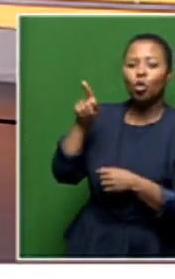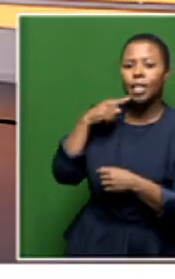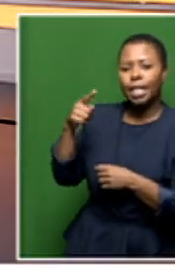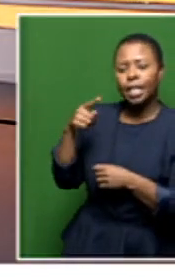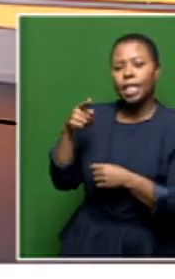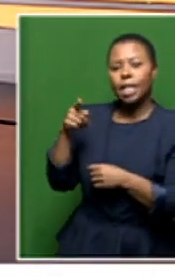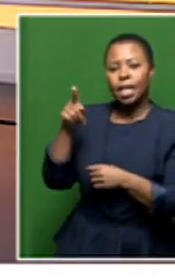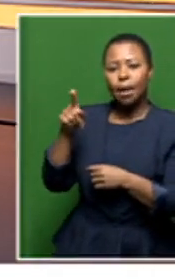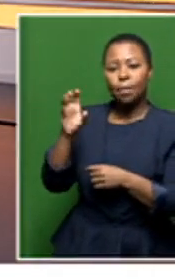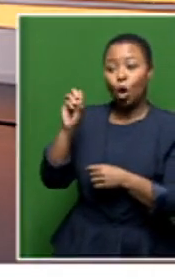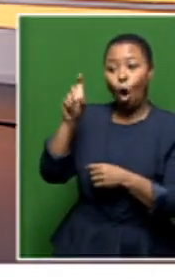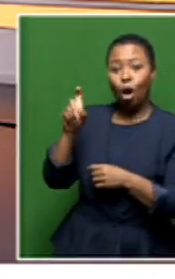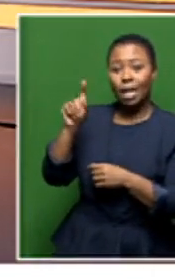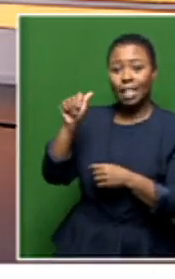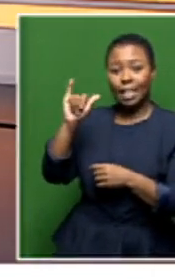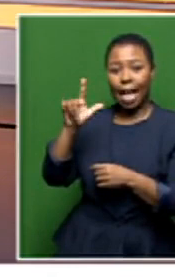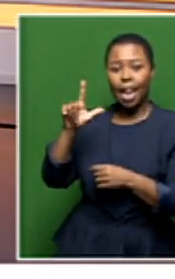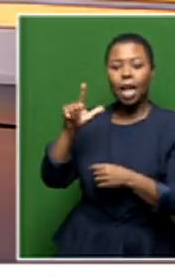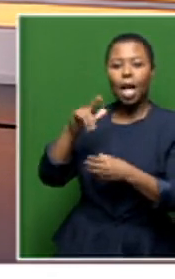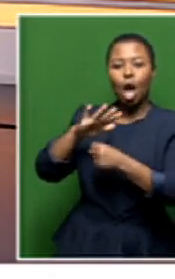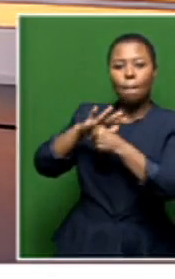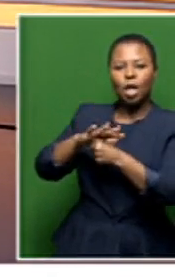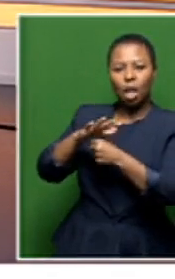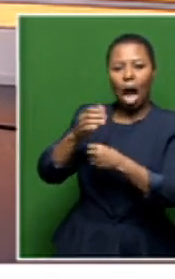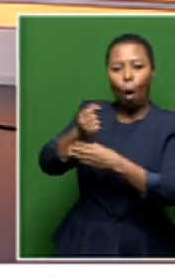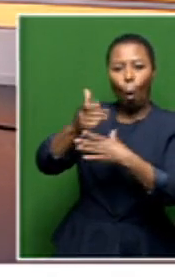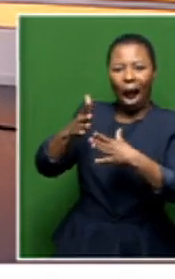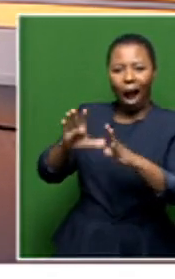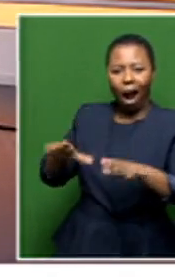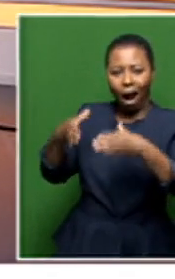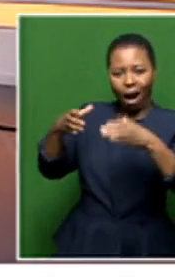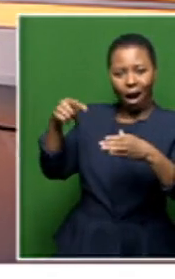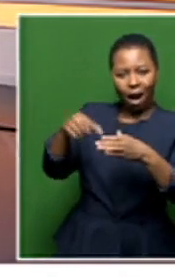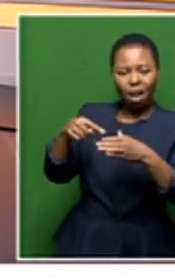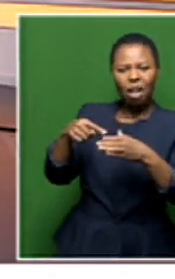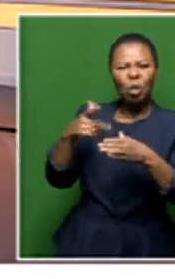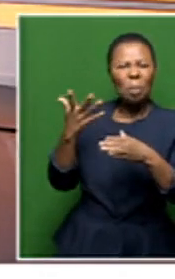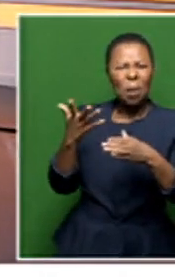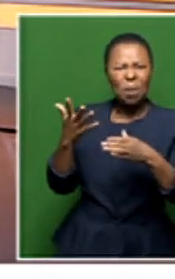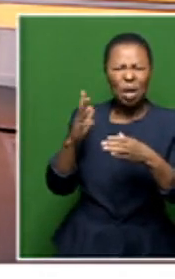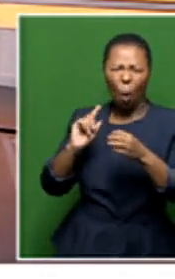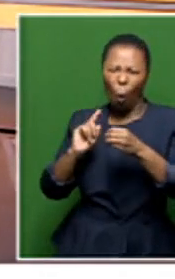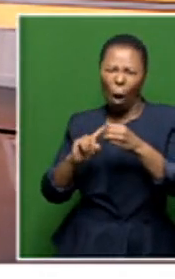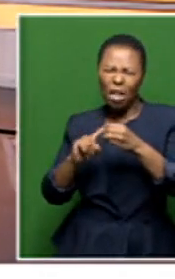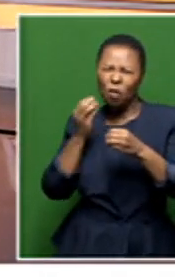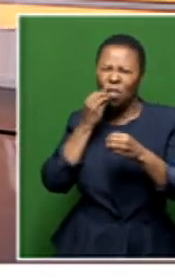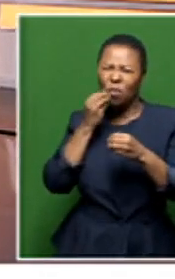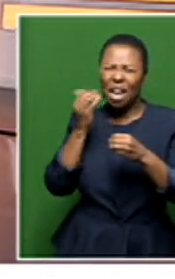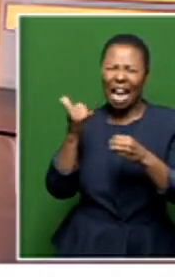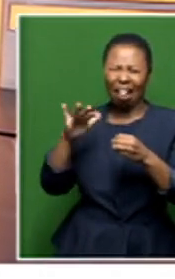say for instance, this octave, you cooked it in a pressure cooker, ne? Yes. So does it compromise the quality of the